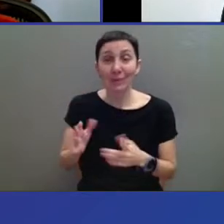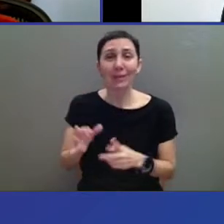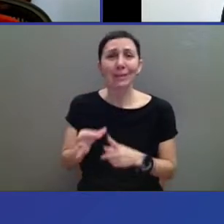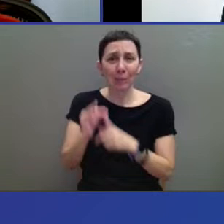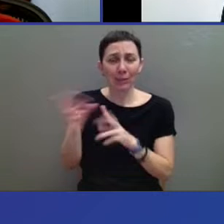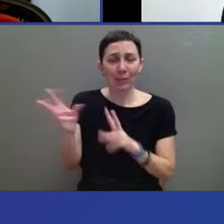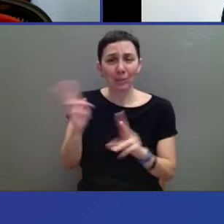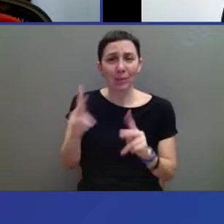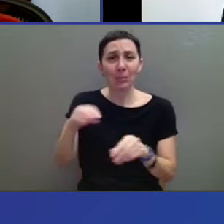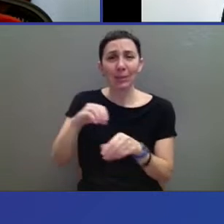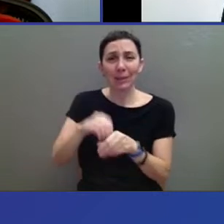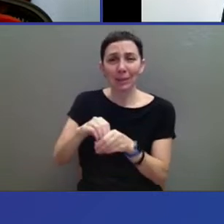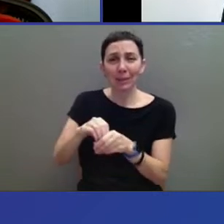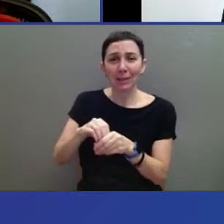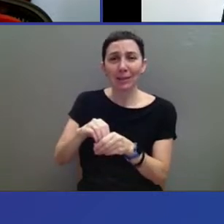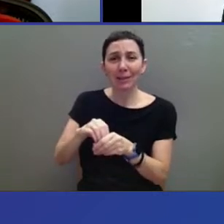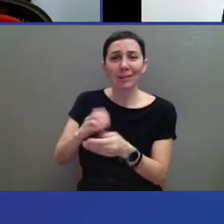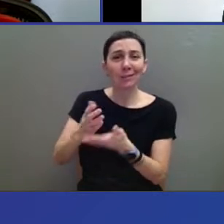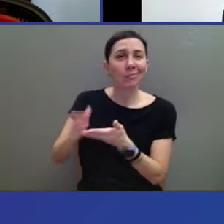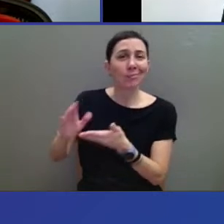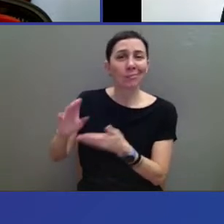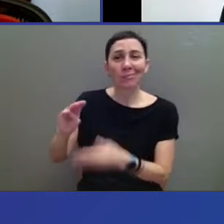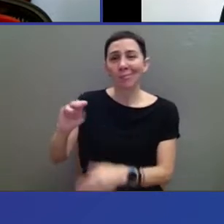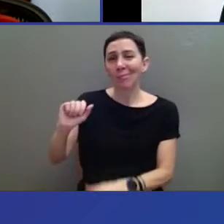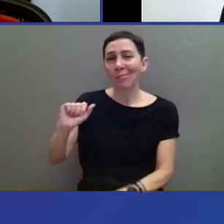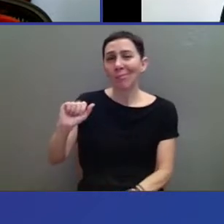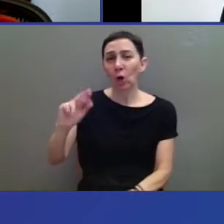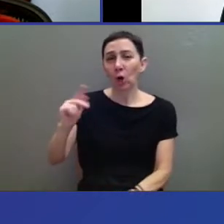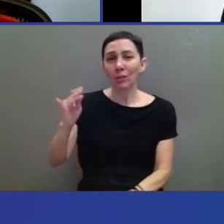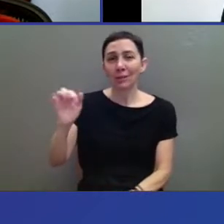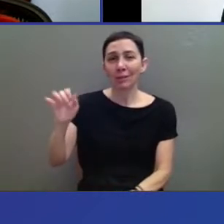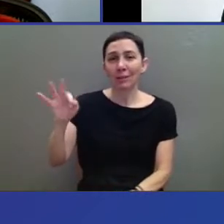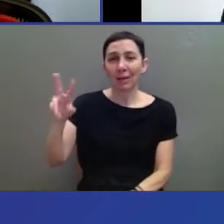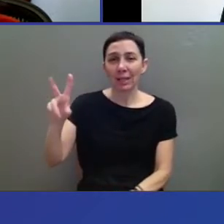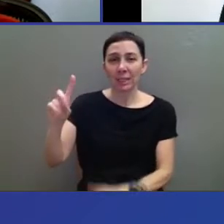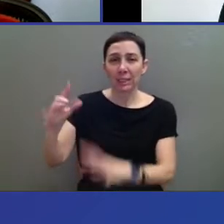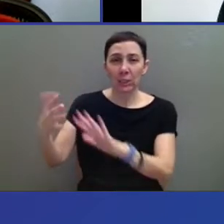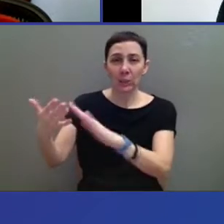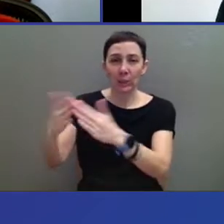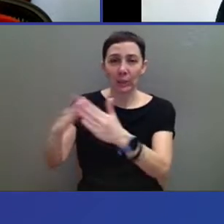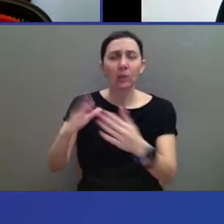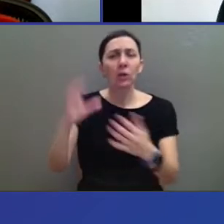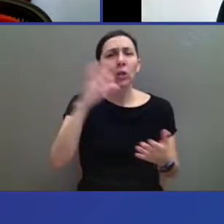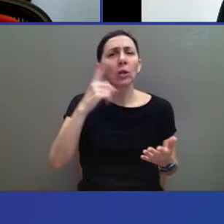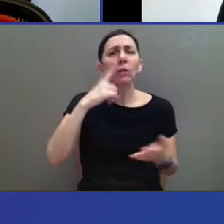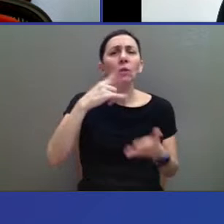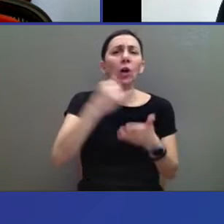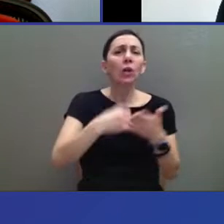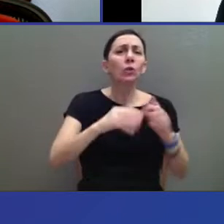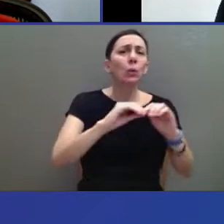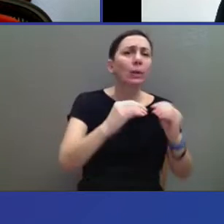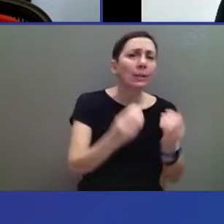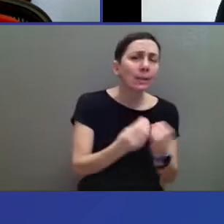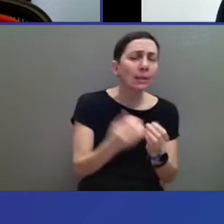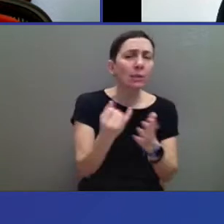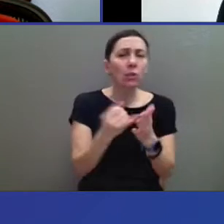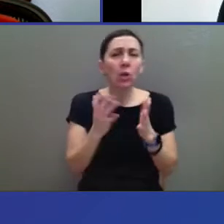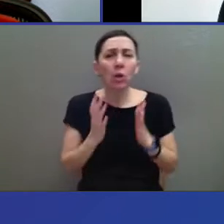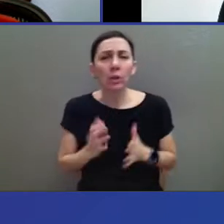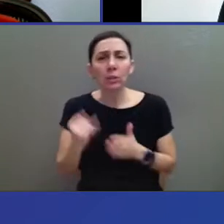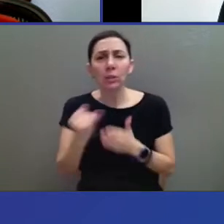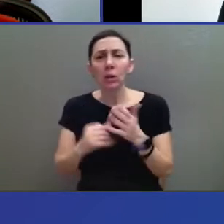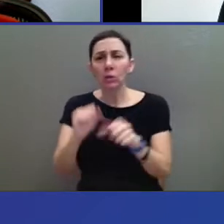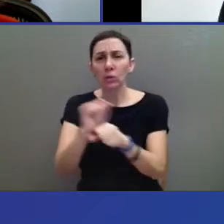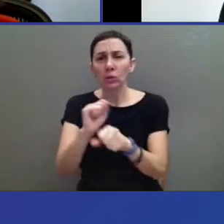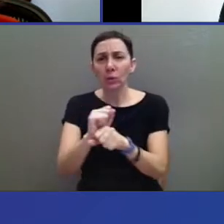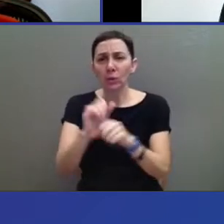communities. We knew we wanted to fund arts organizations, artists, and arts workers because, one, the devastation of the